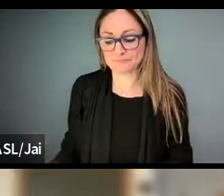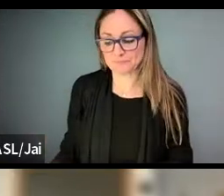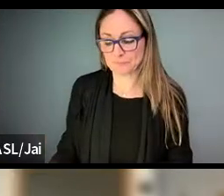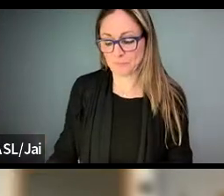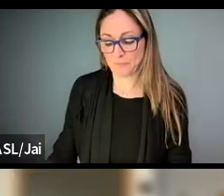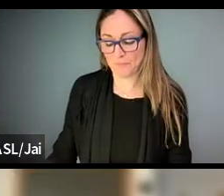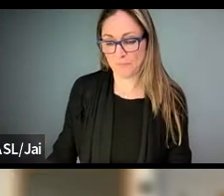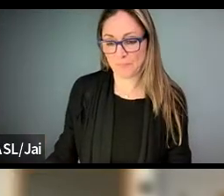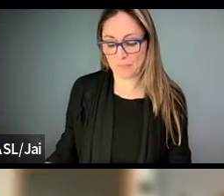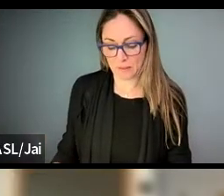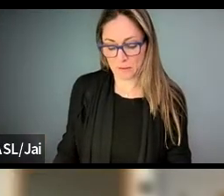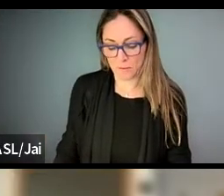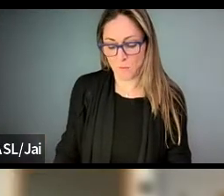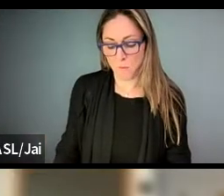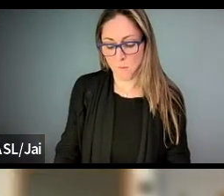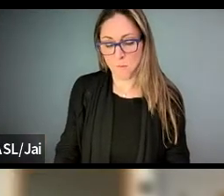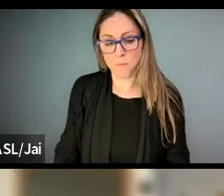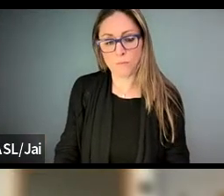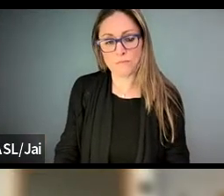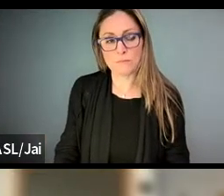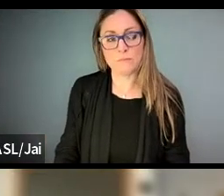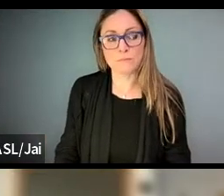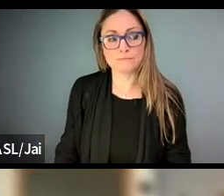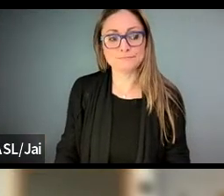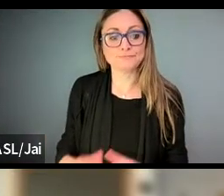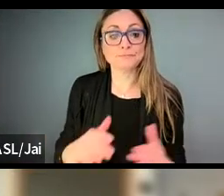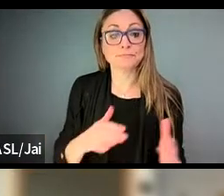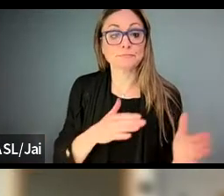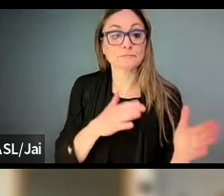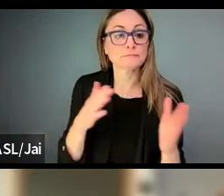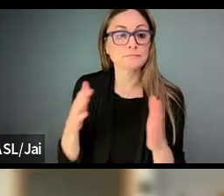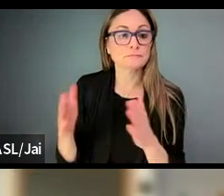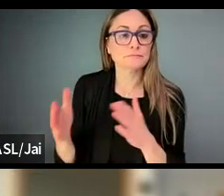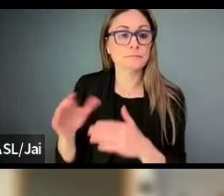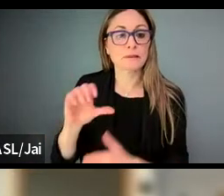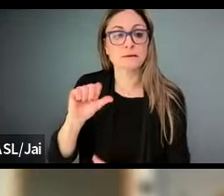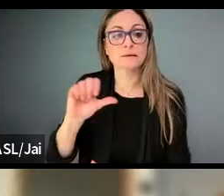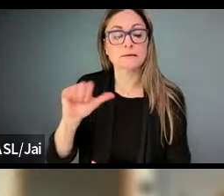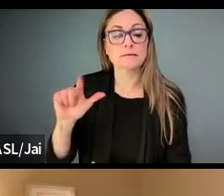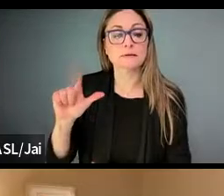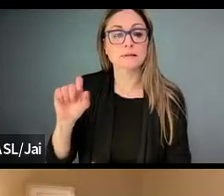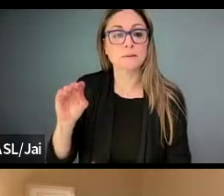Good job. Good job. How about you, Salome?